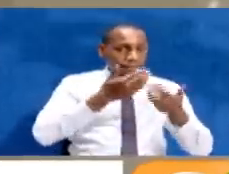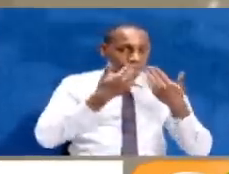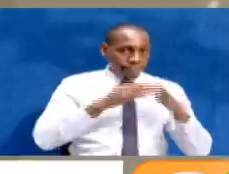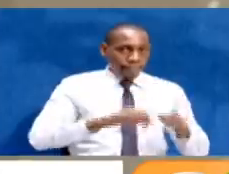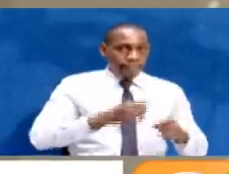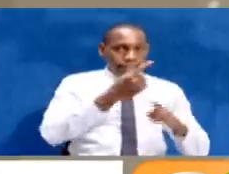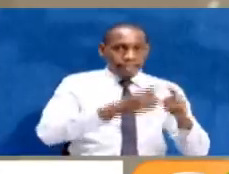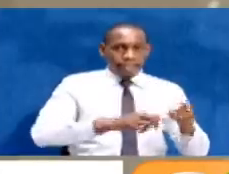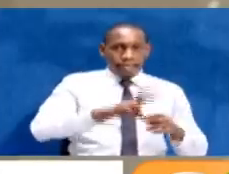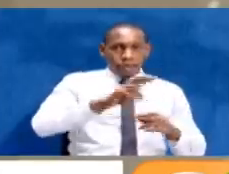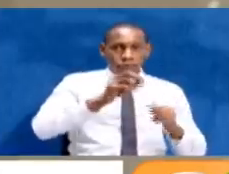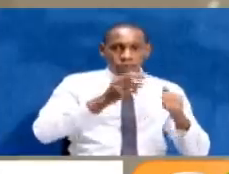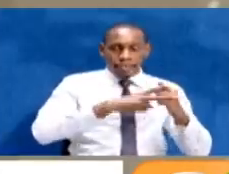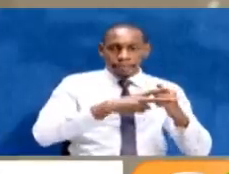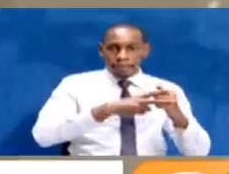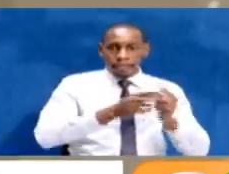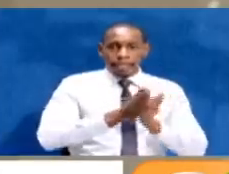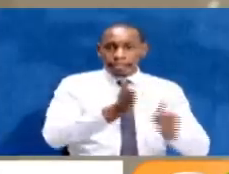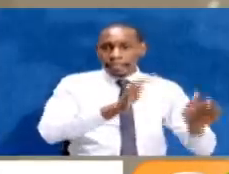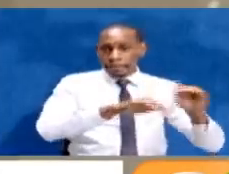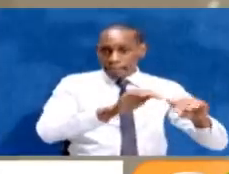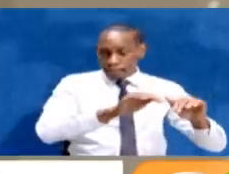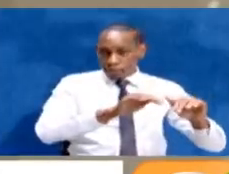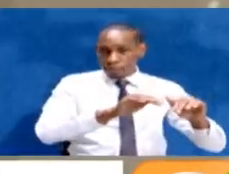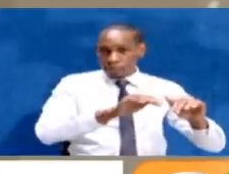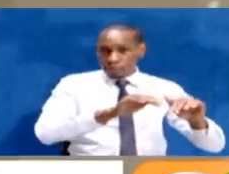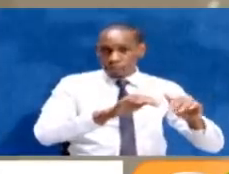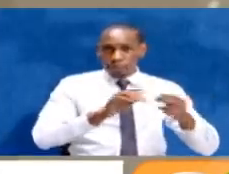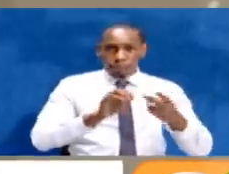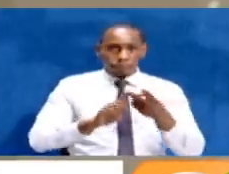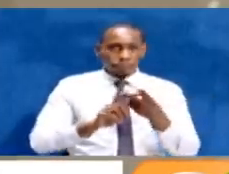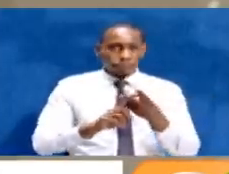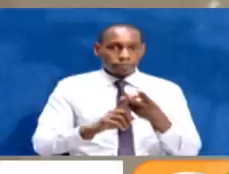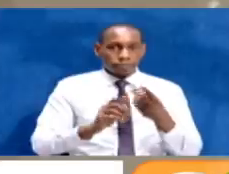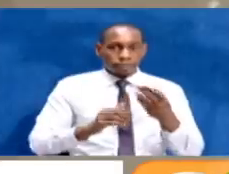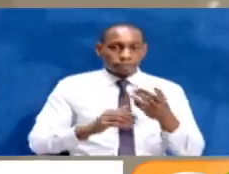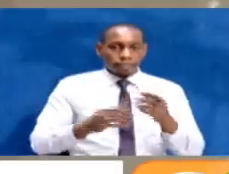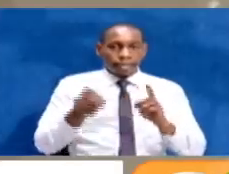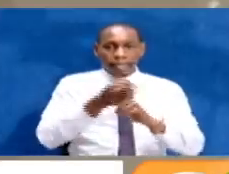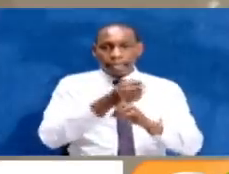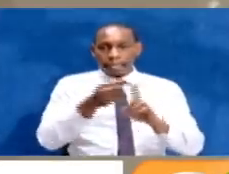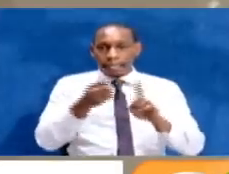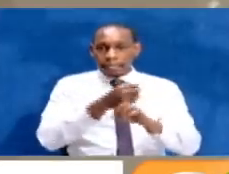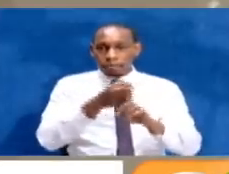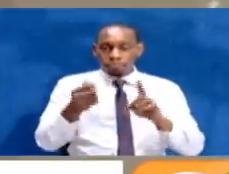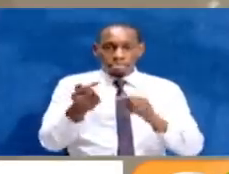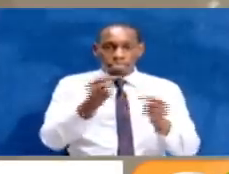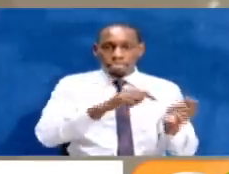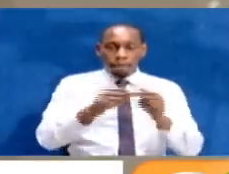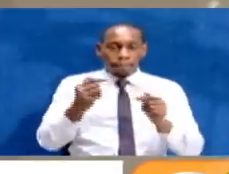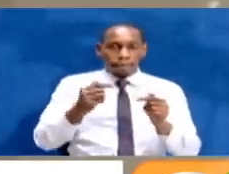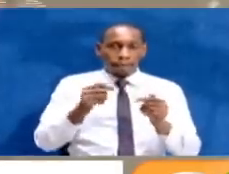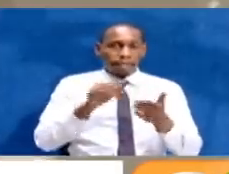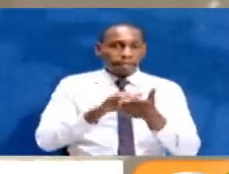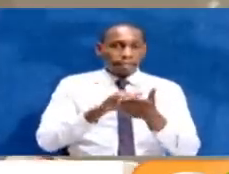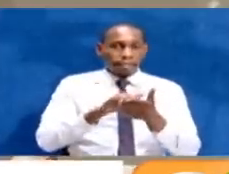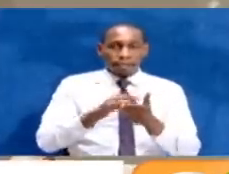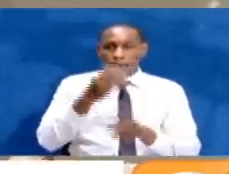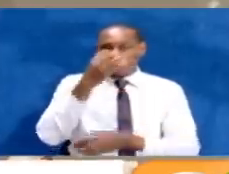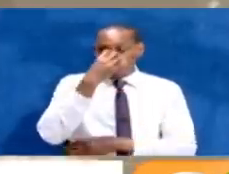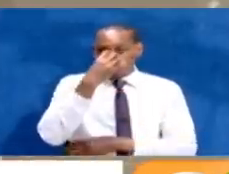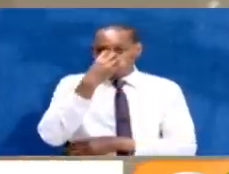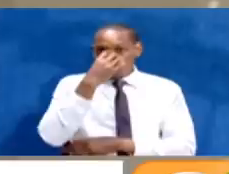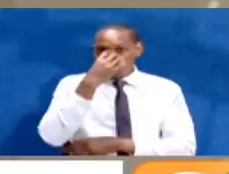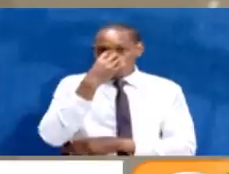the 2007 general election and the aftermath that was the political skirmishes, that